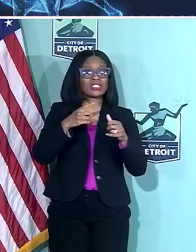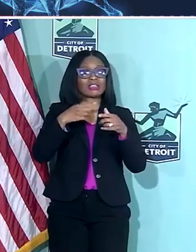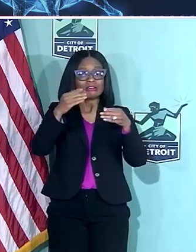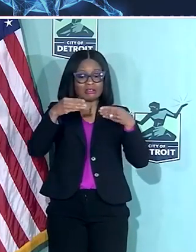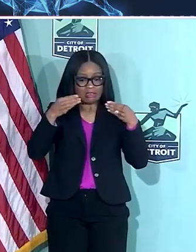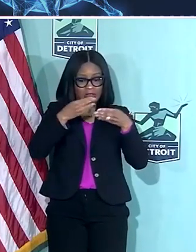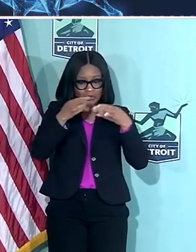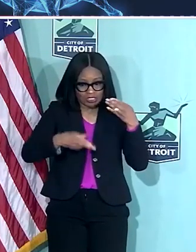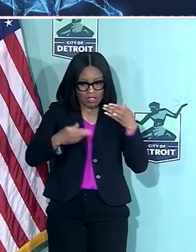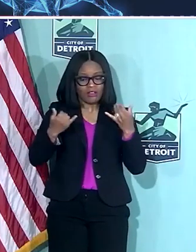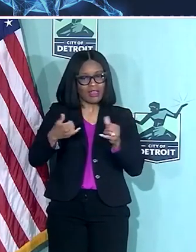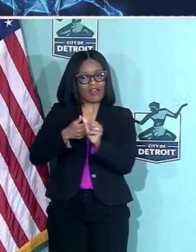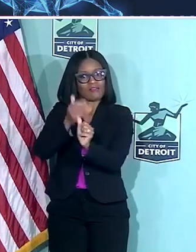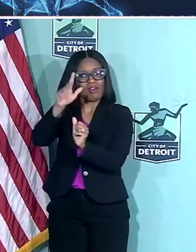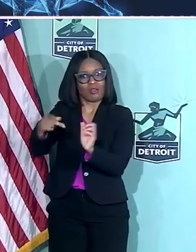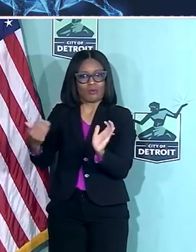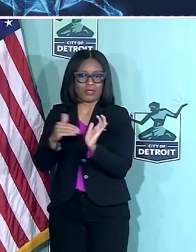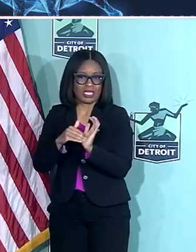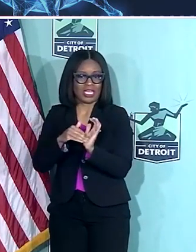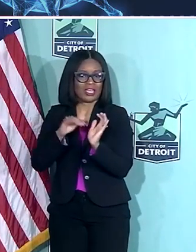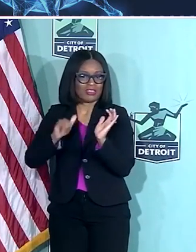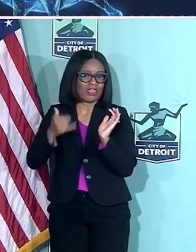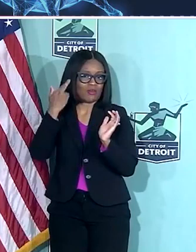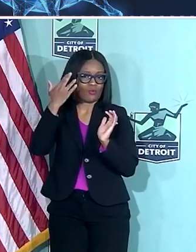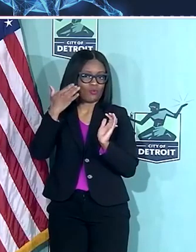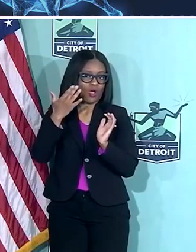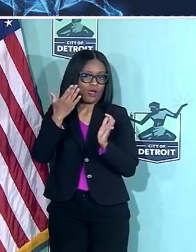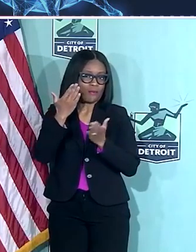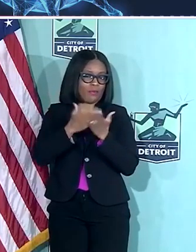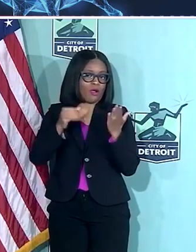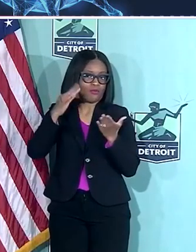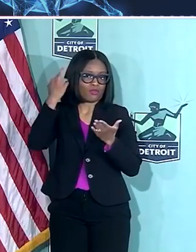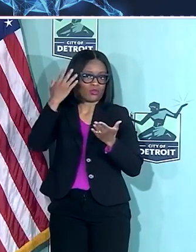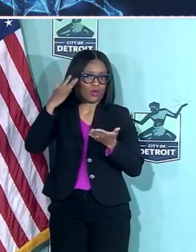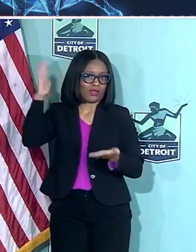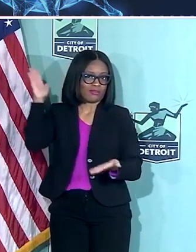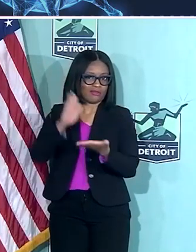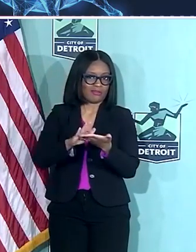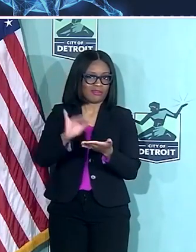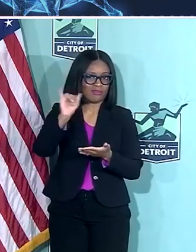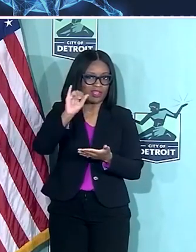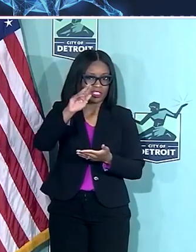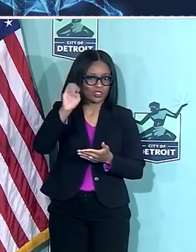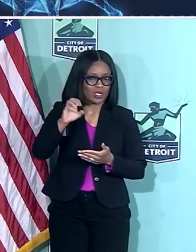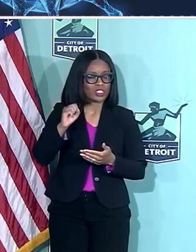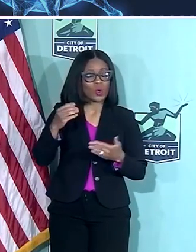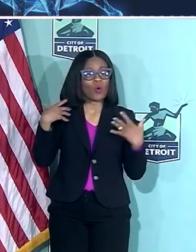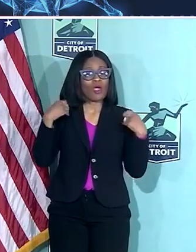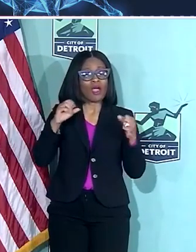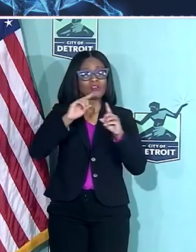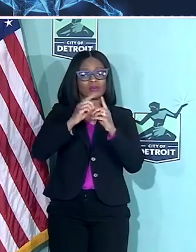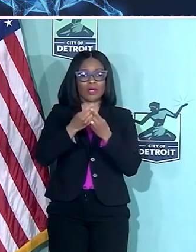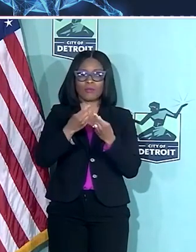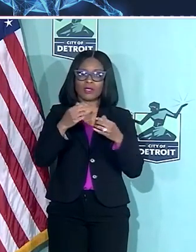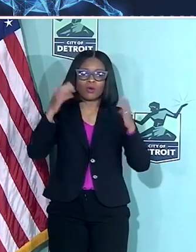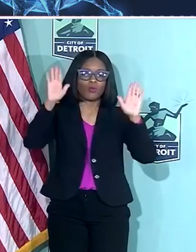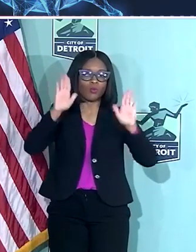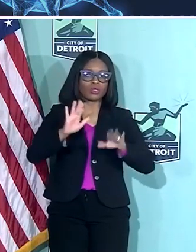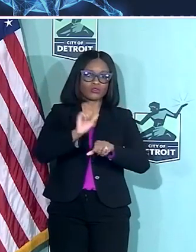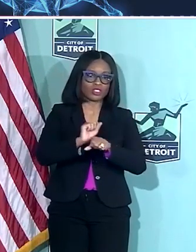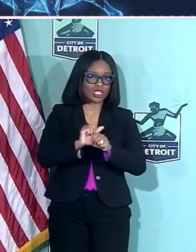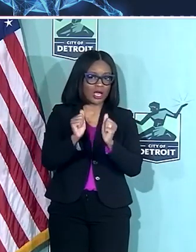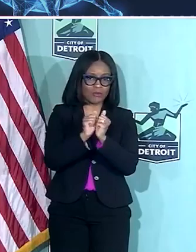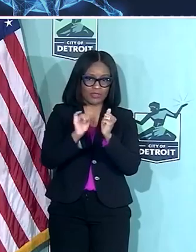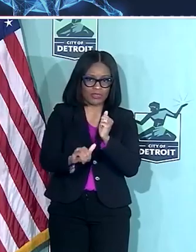it's coming down dramatically. So I think the health department and the nursing home staffs have done a very nice job of working together. Okay. And looking